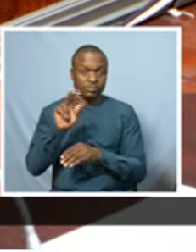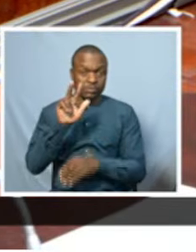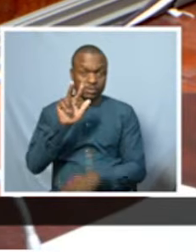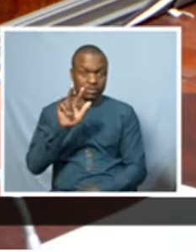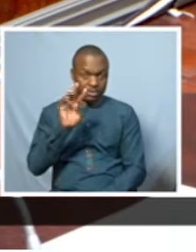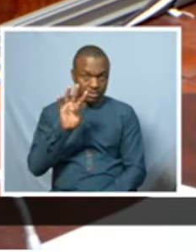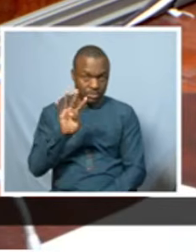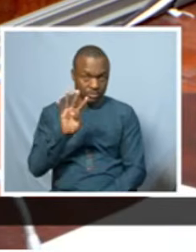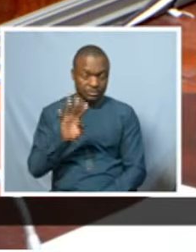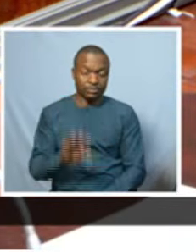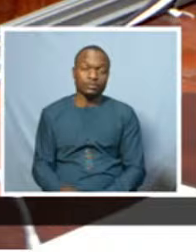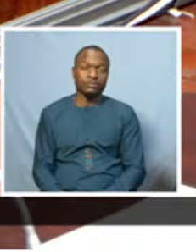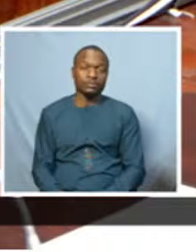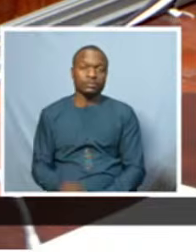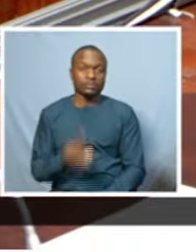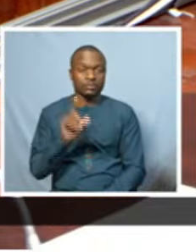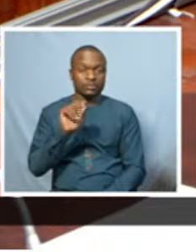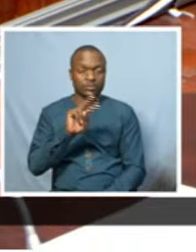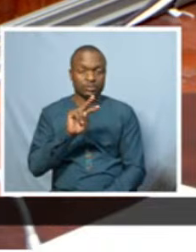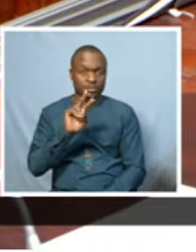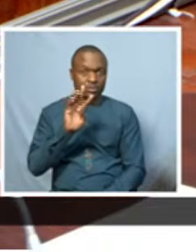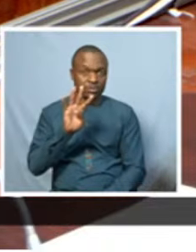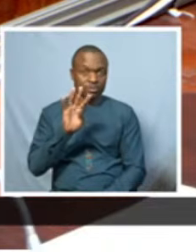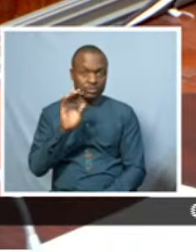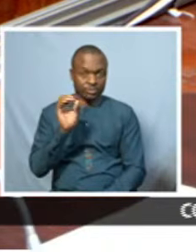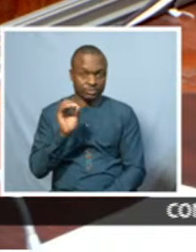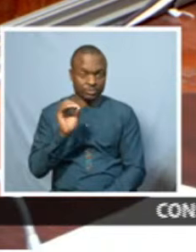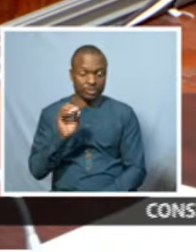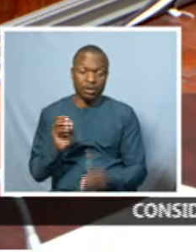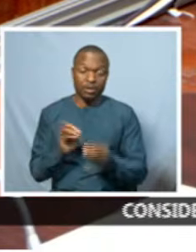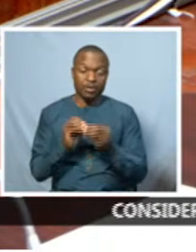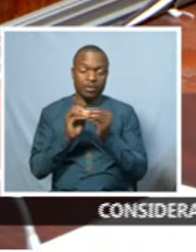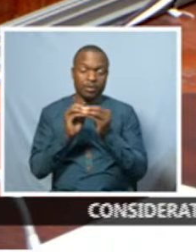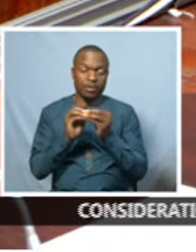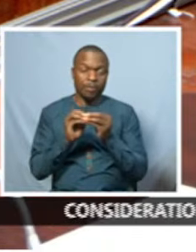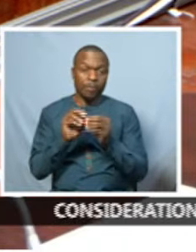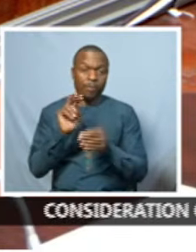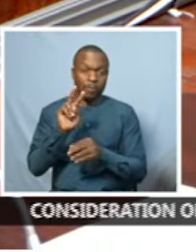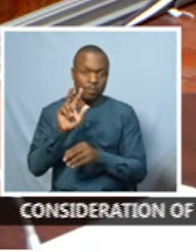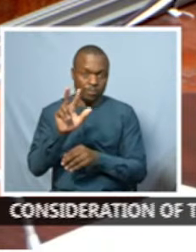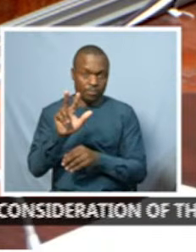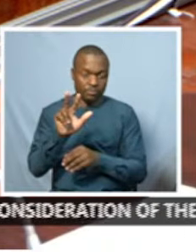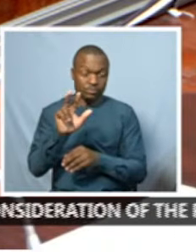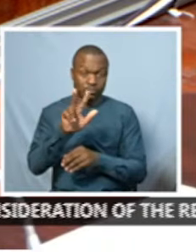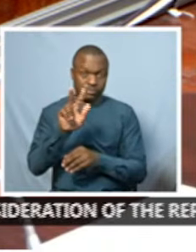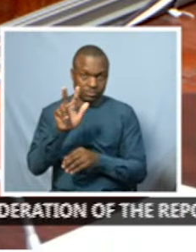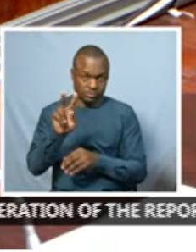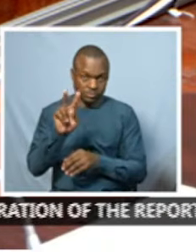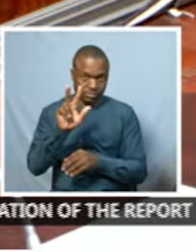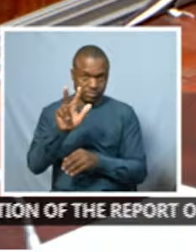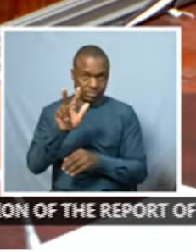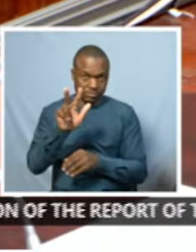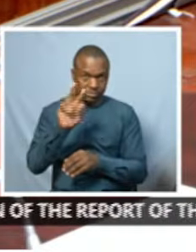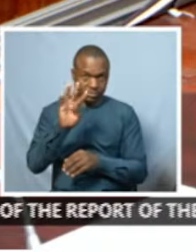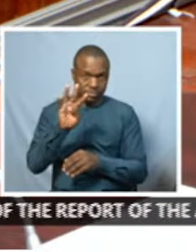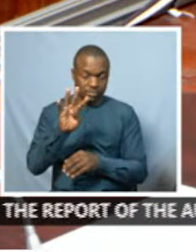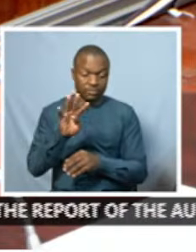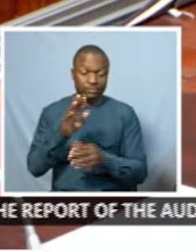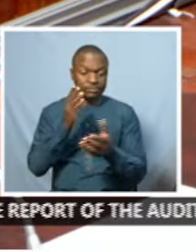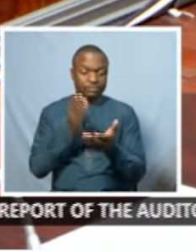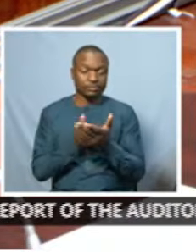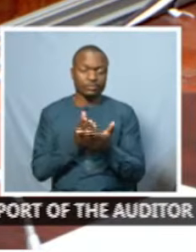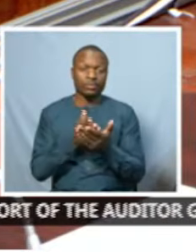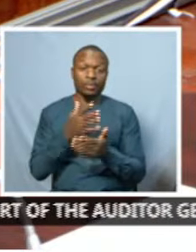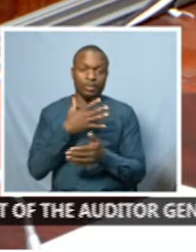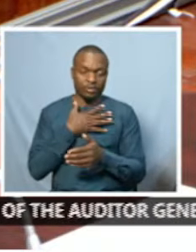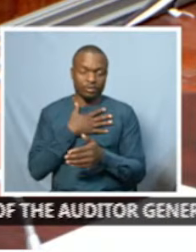34. For 2024, 0. Total you did 23 at 34. Now, this is where